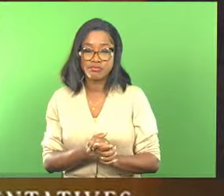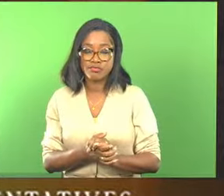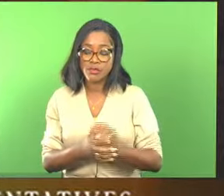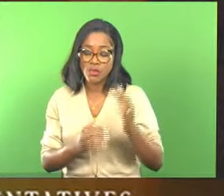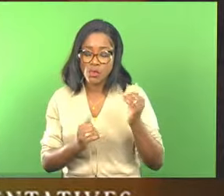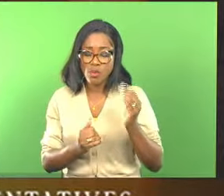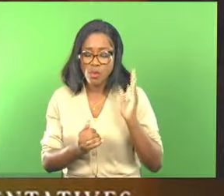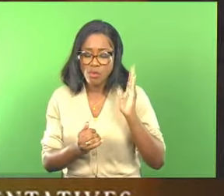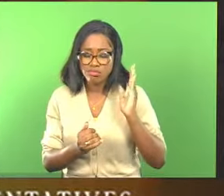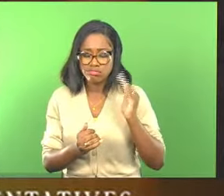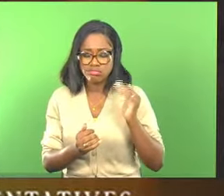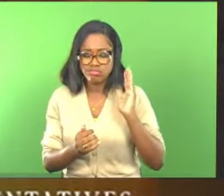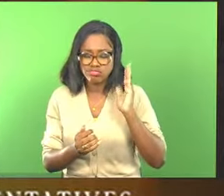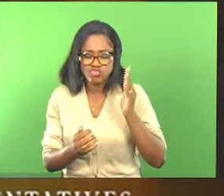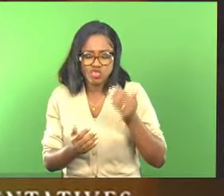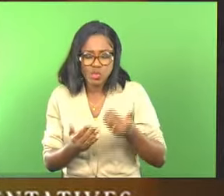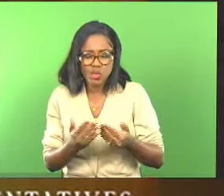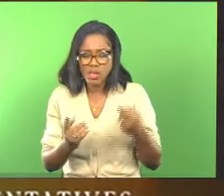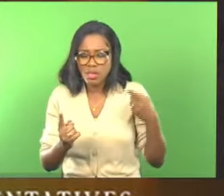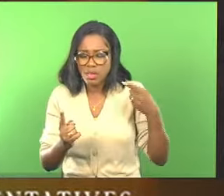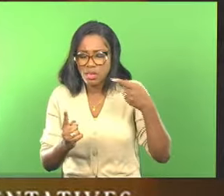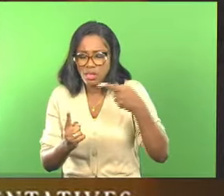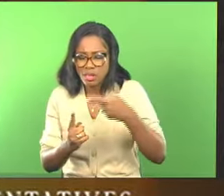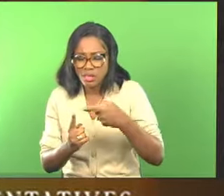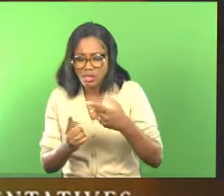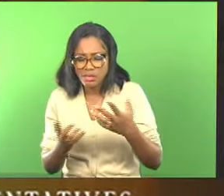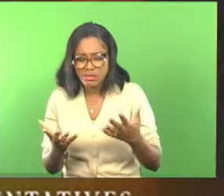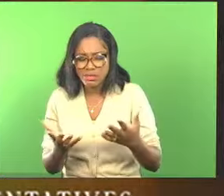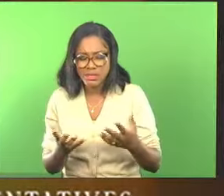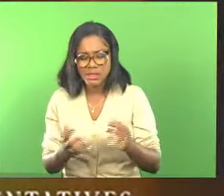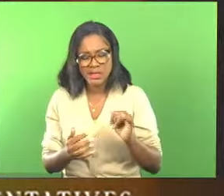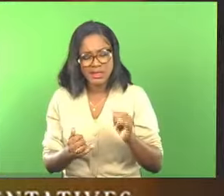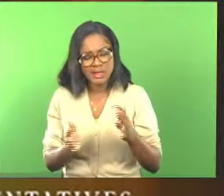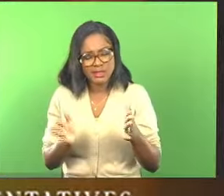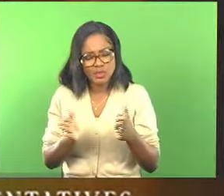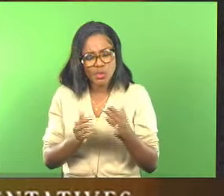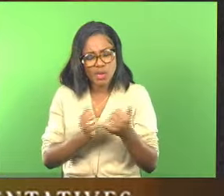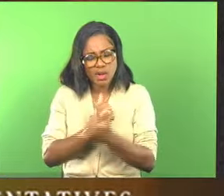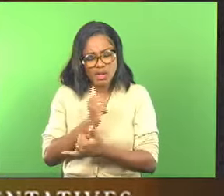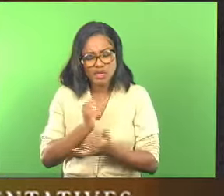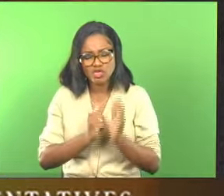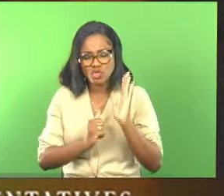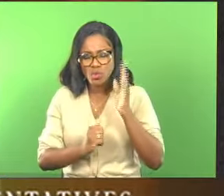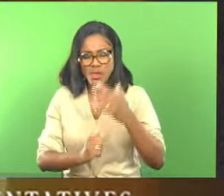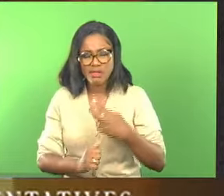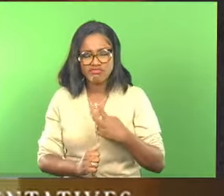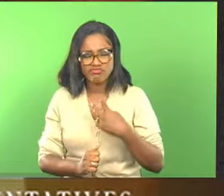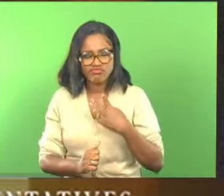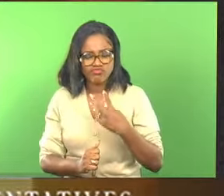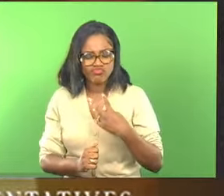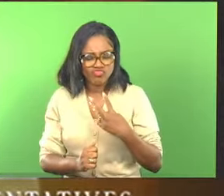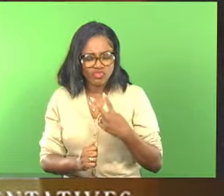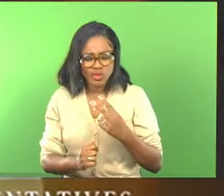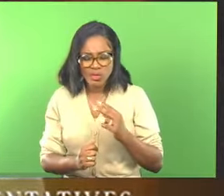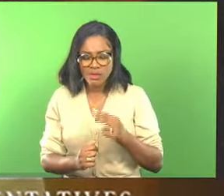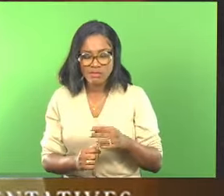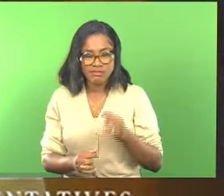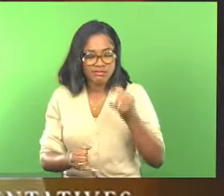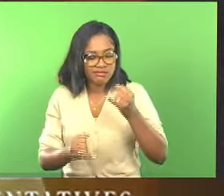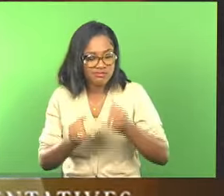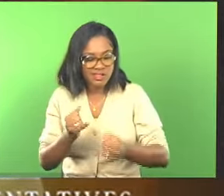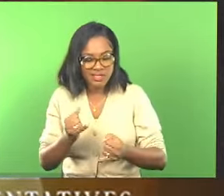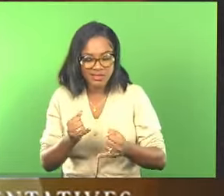realized, that their voices would finally be heard.